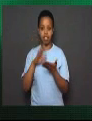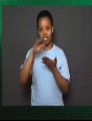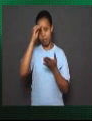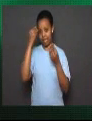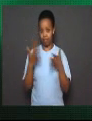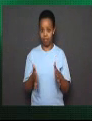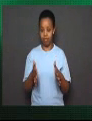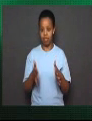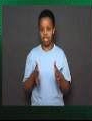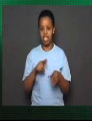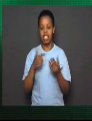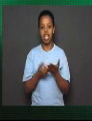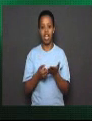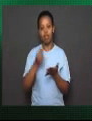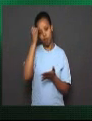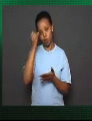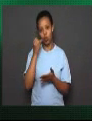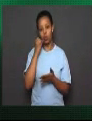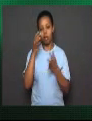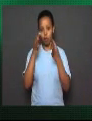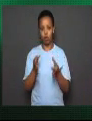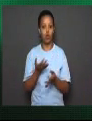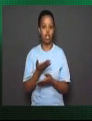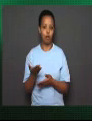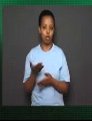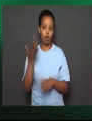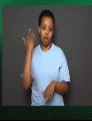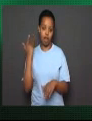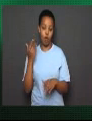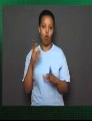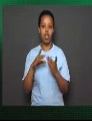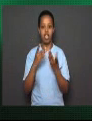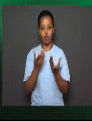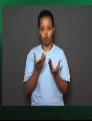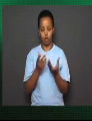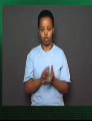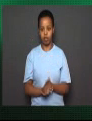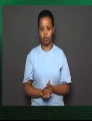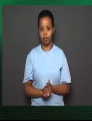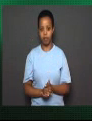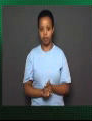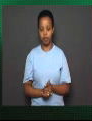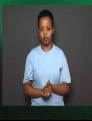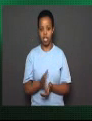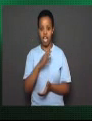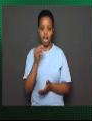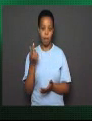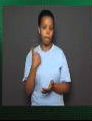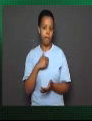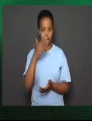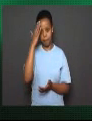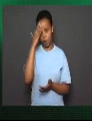facts about sex determination in previous grades. We know